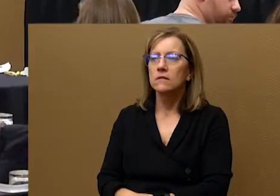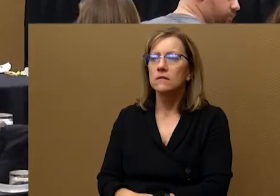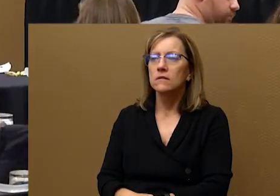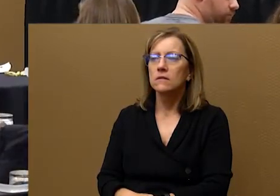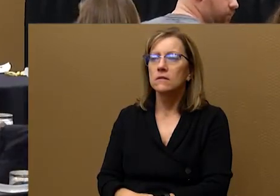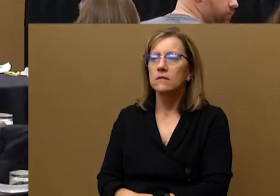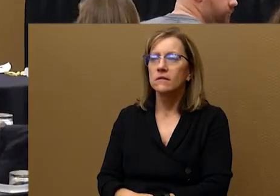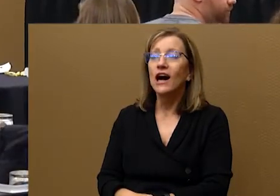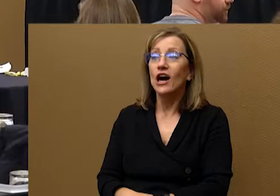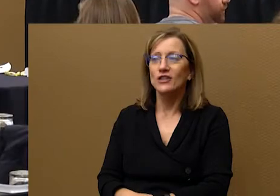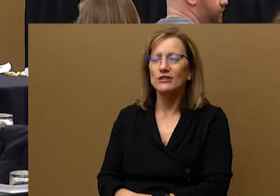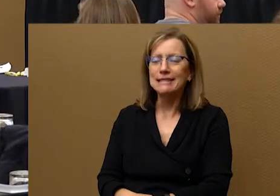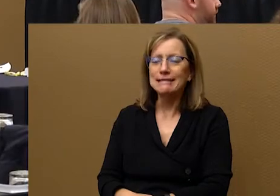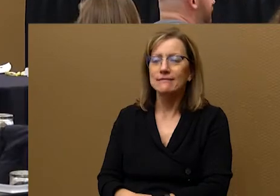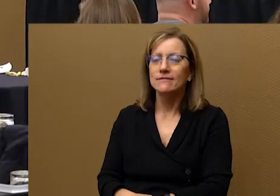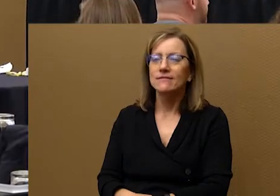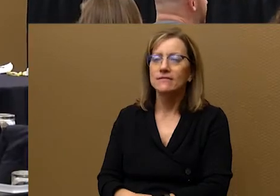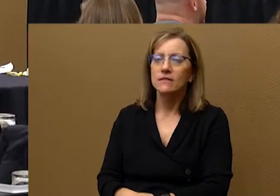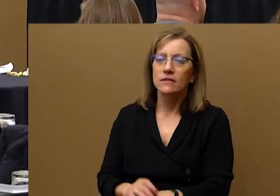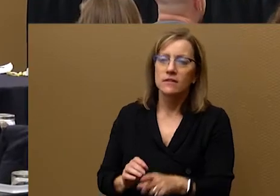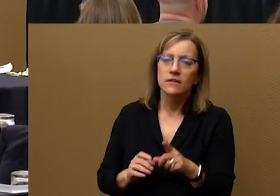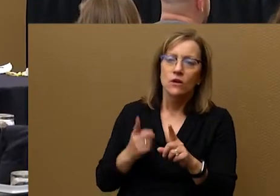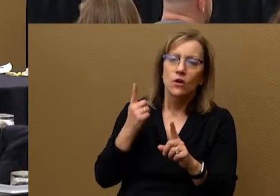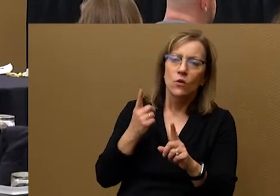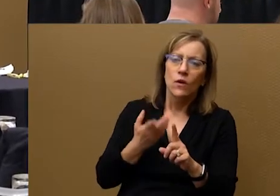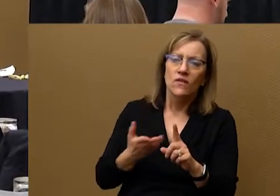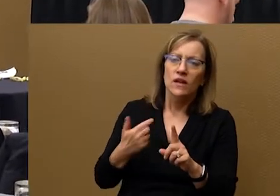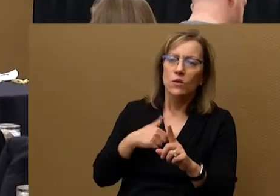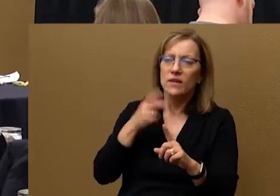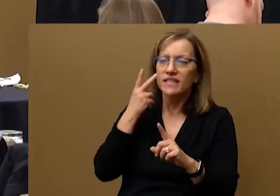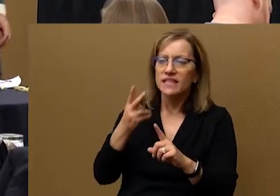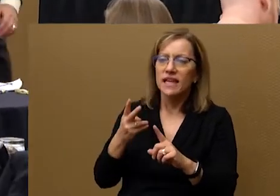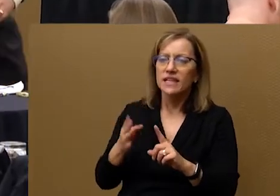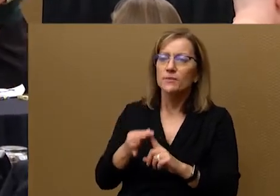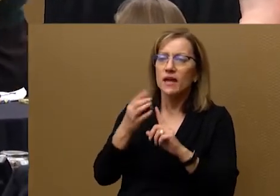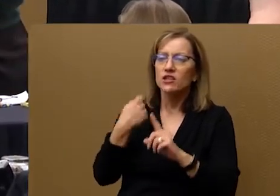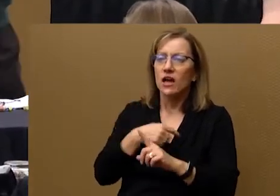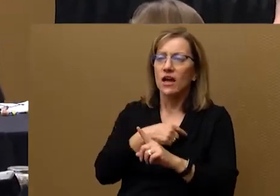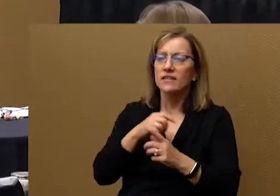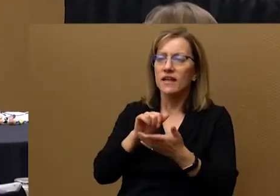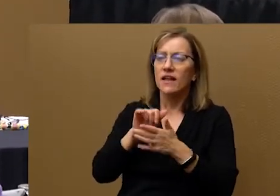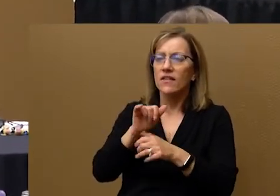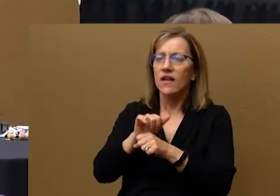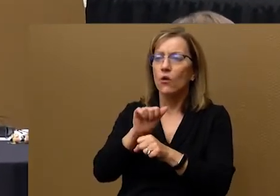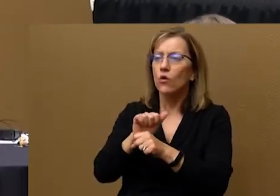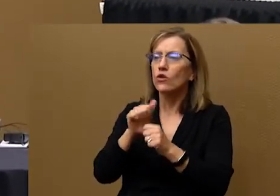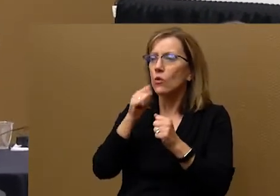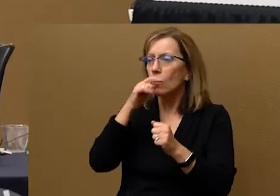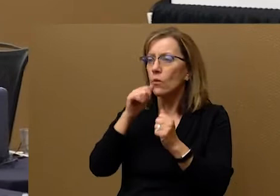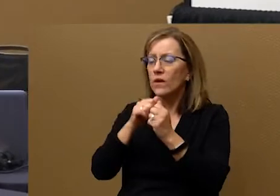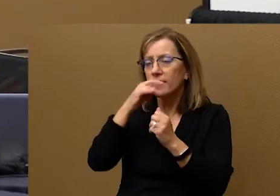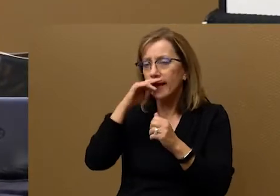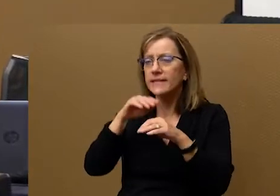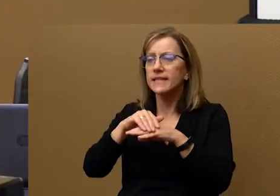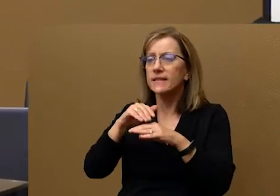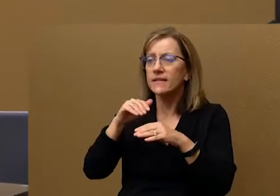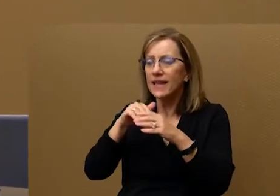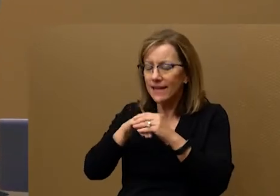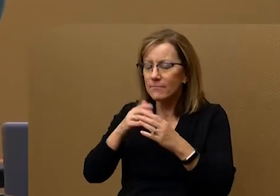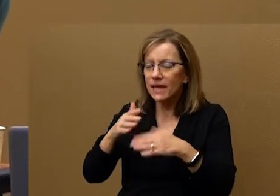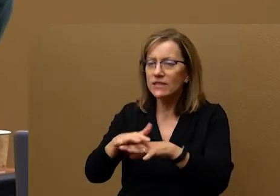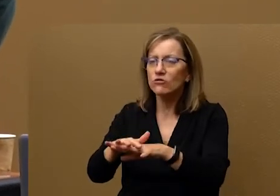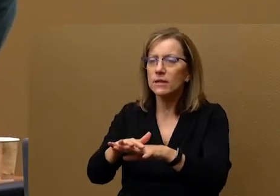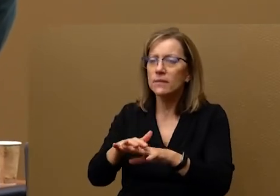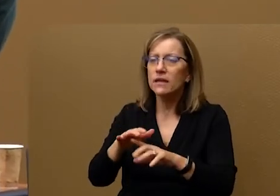One problem that we see, especially those of us who work with the kids that are in the mainstream, is that they